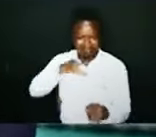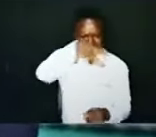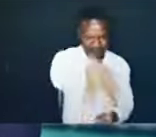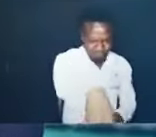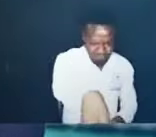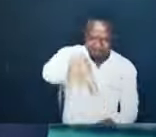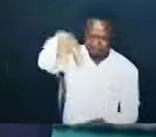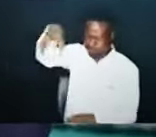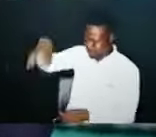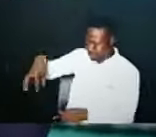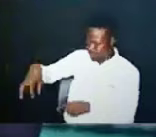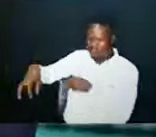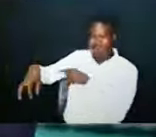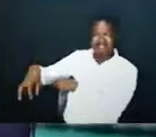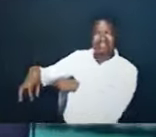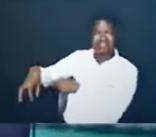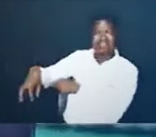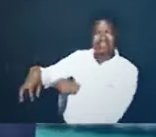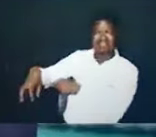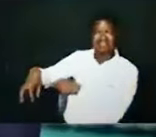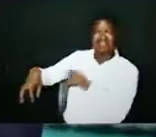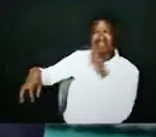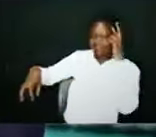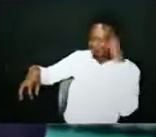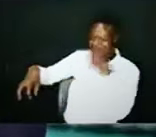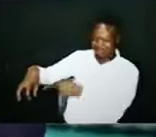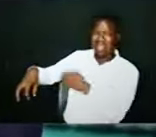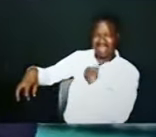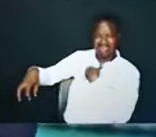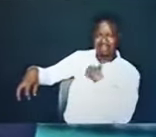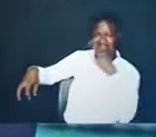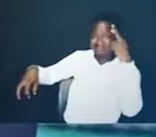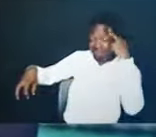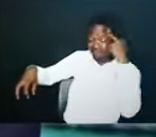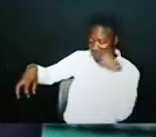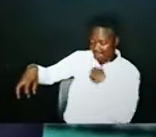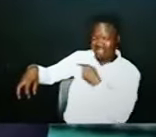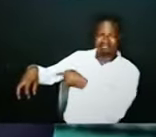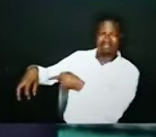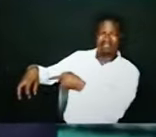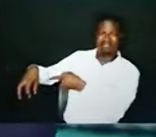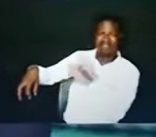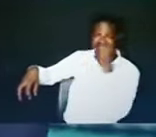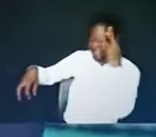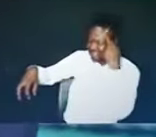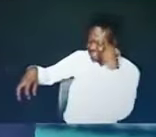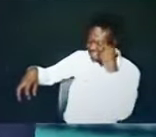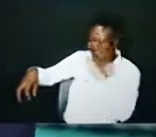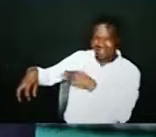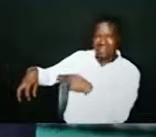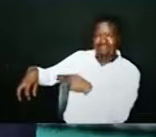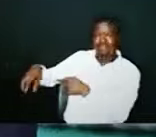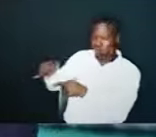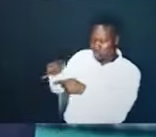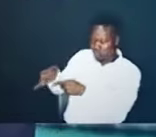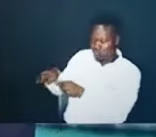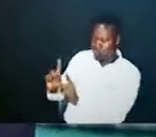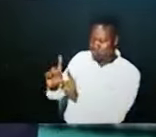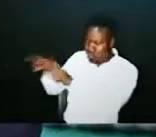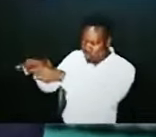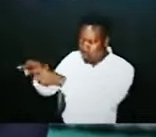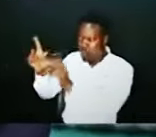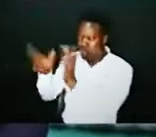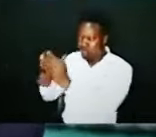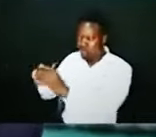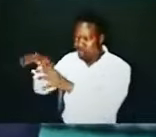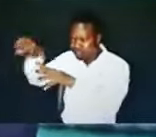called together. And they were called for a purpose. The purpose of possessing nations.